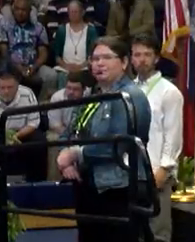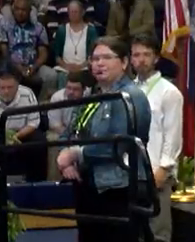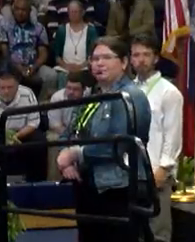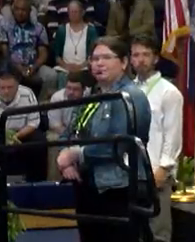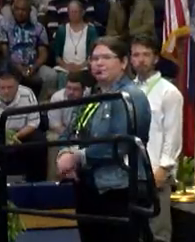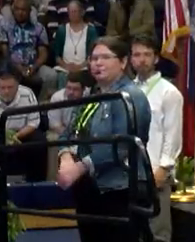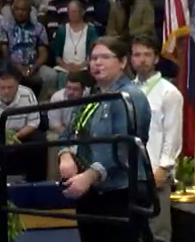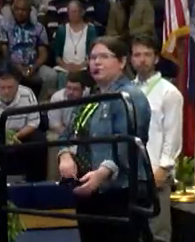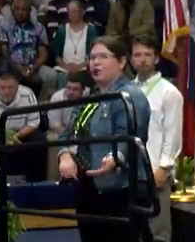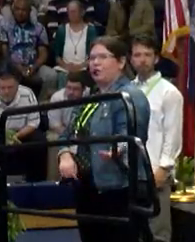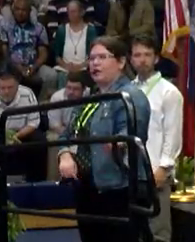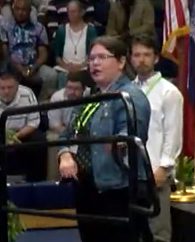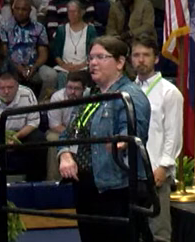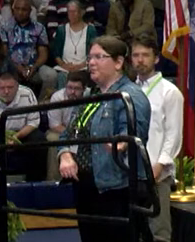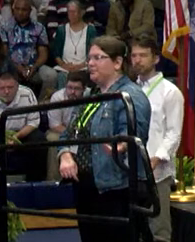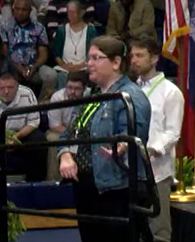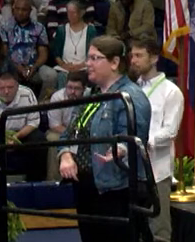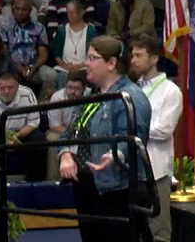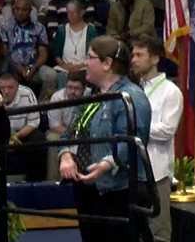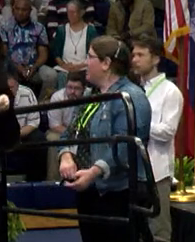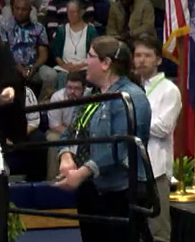Kaysila Lynn Mari Briscoe.